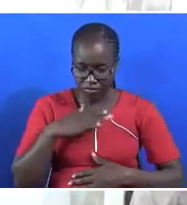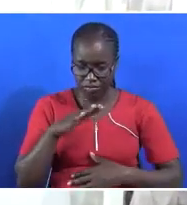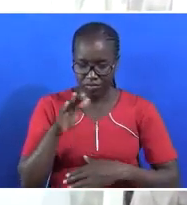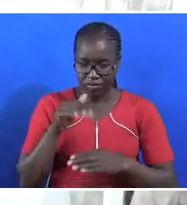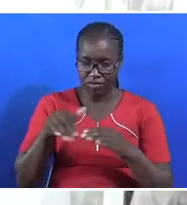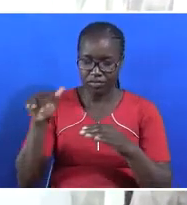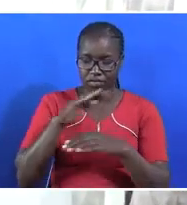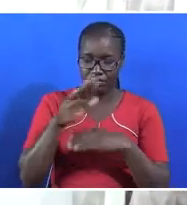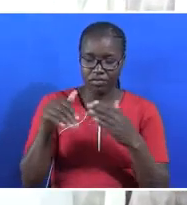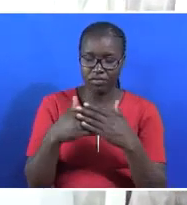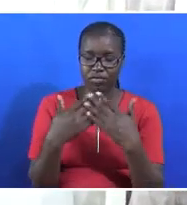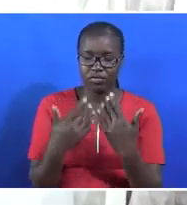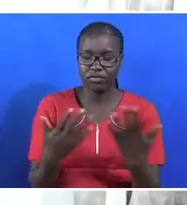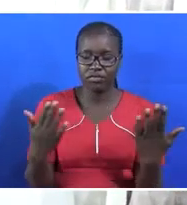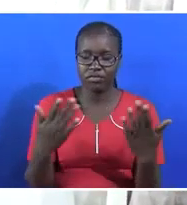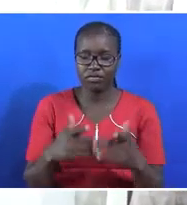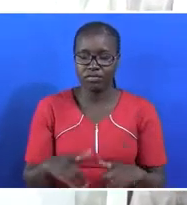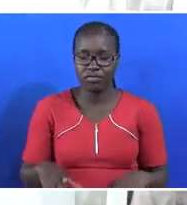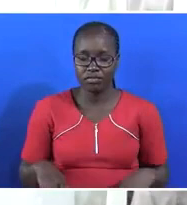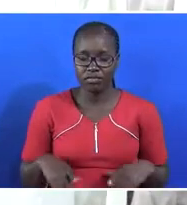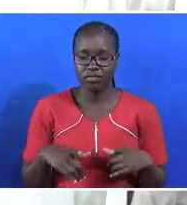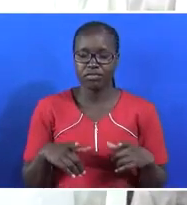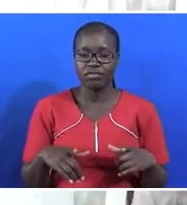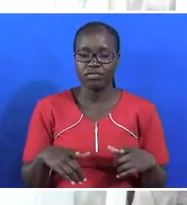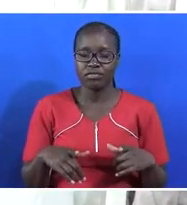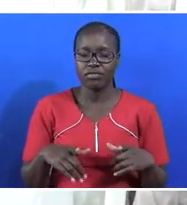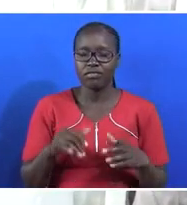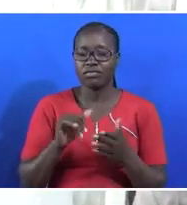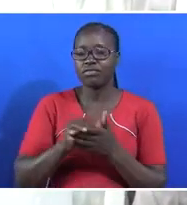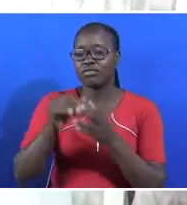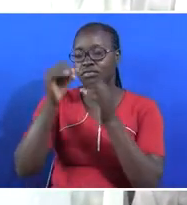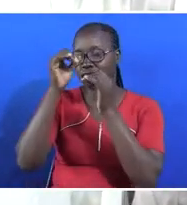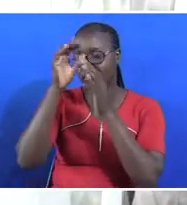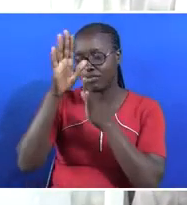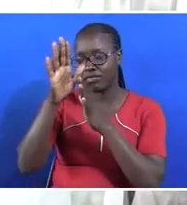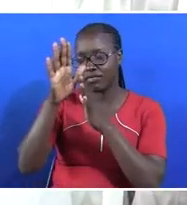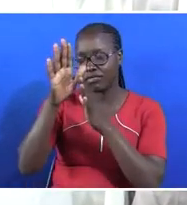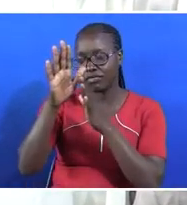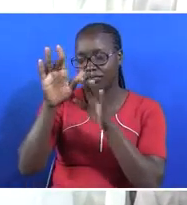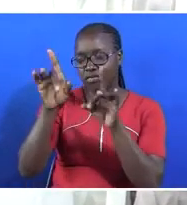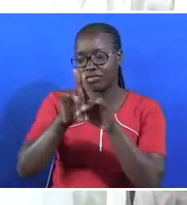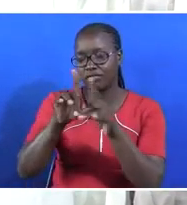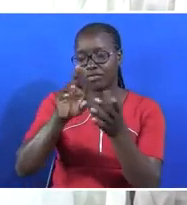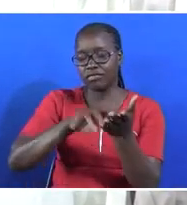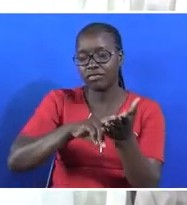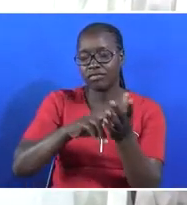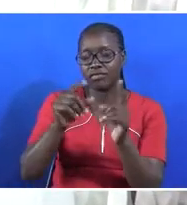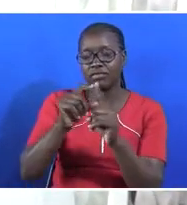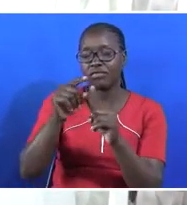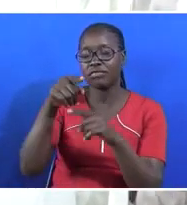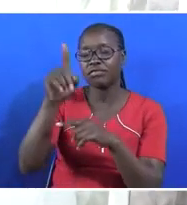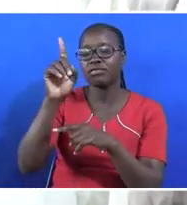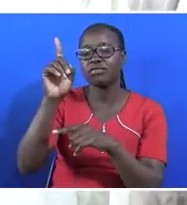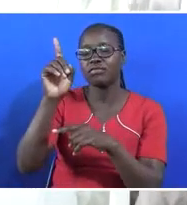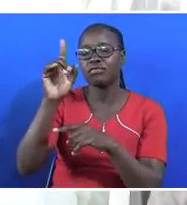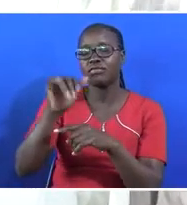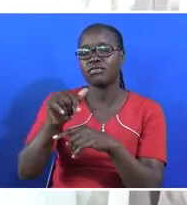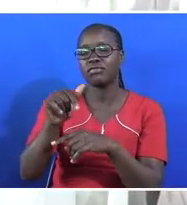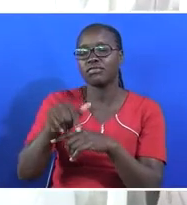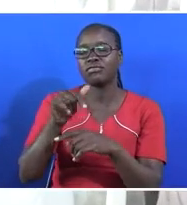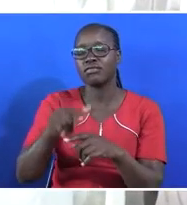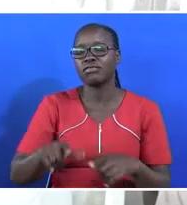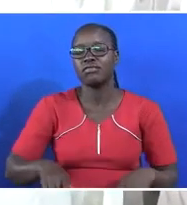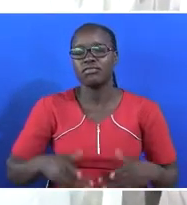above all the things of this life. That, Father, as it's recorded in your word, that this is